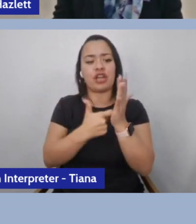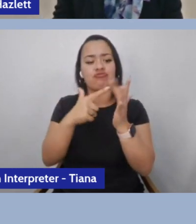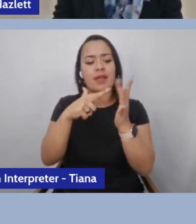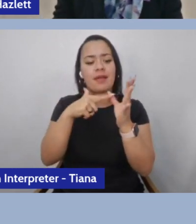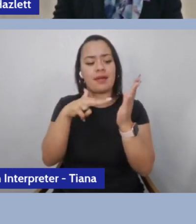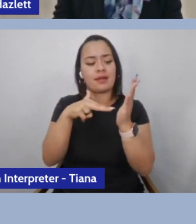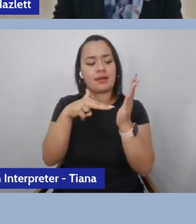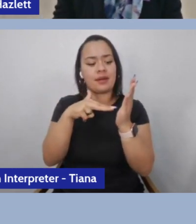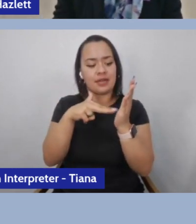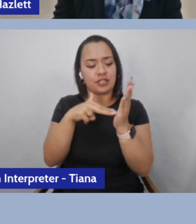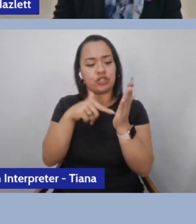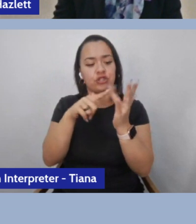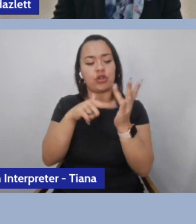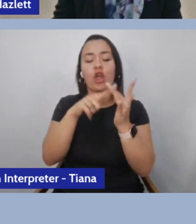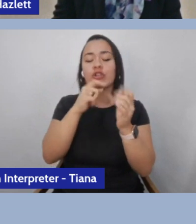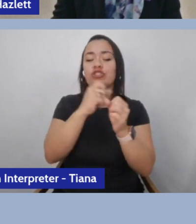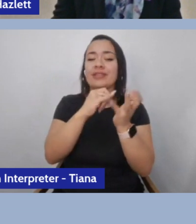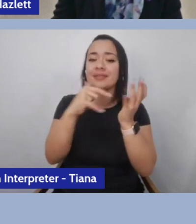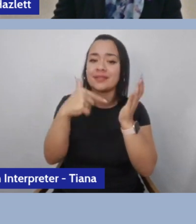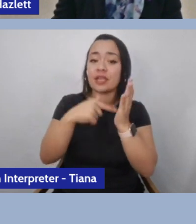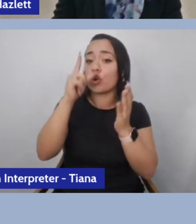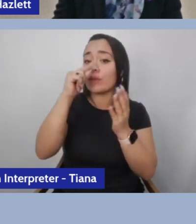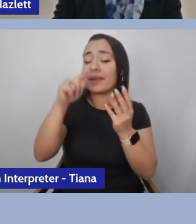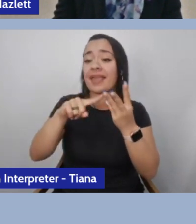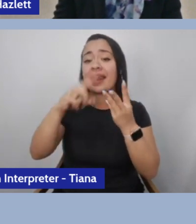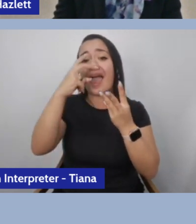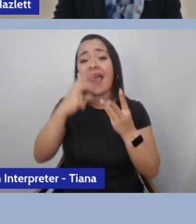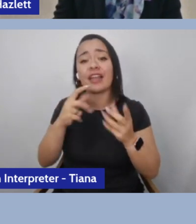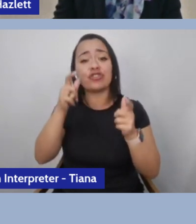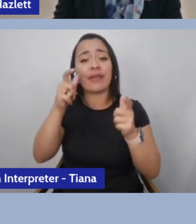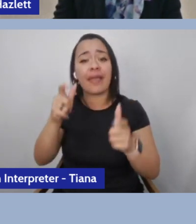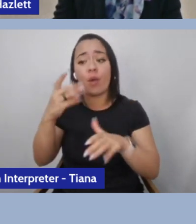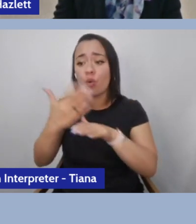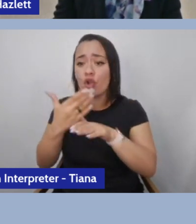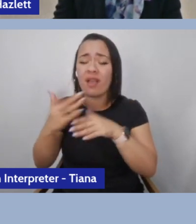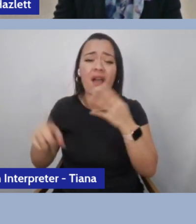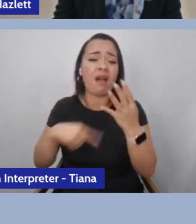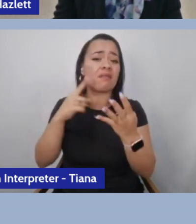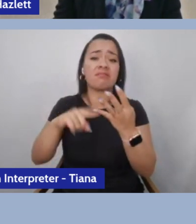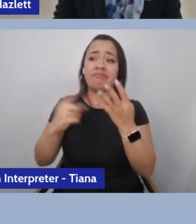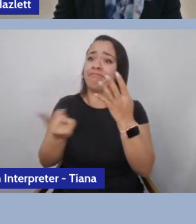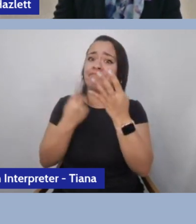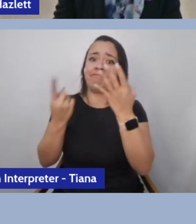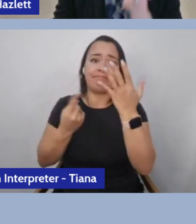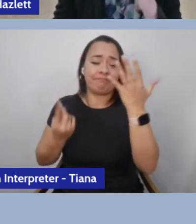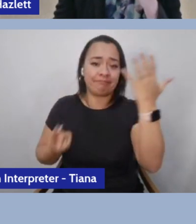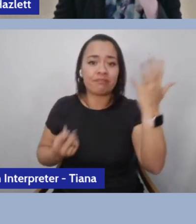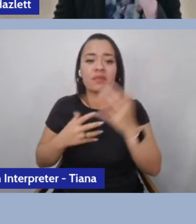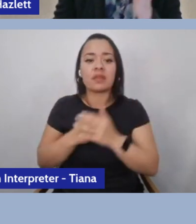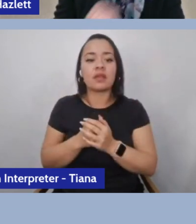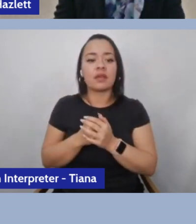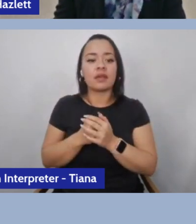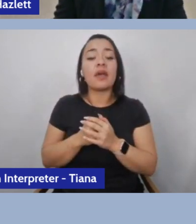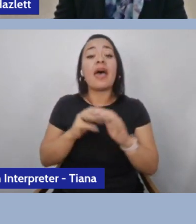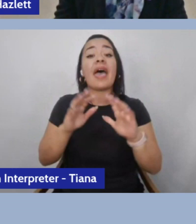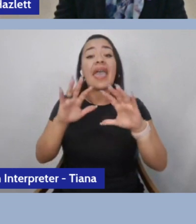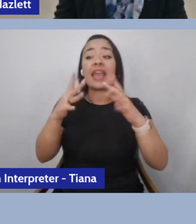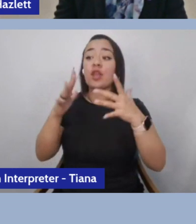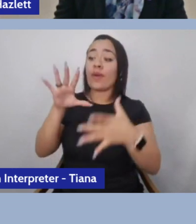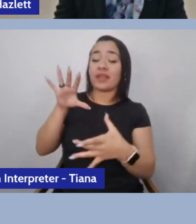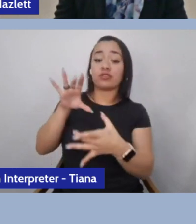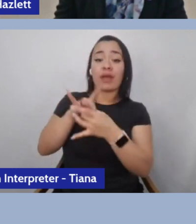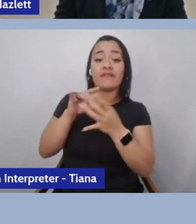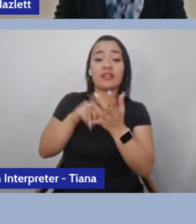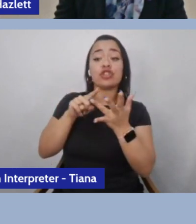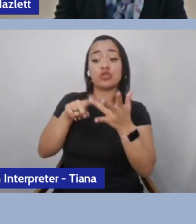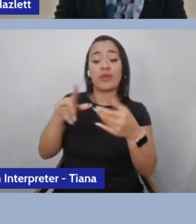care worker, you could be working with a neuropsychologist. All of those are different occupations that are relevant to this area. And so the